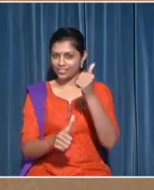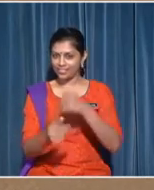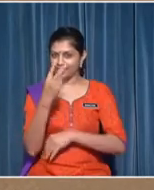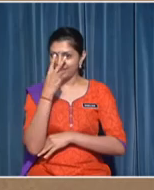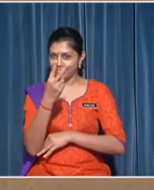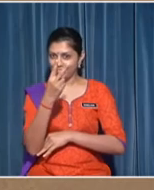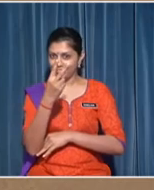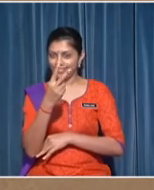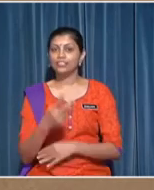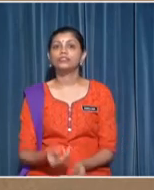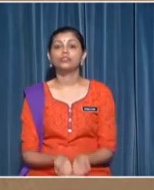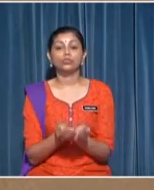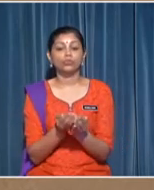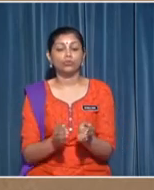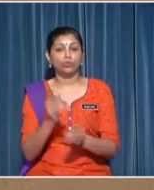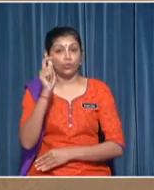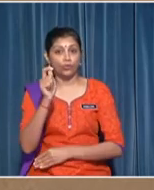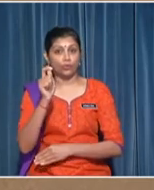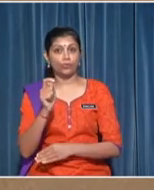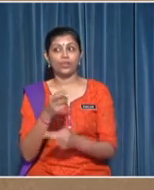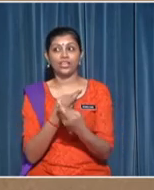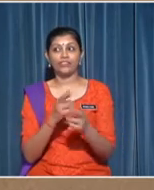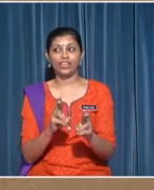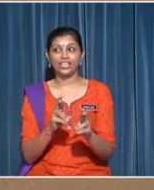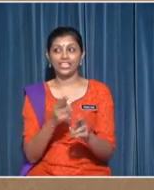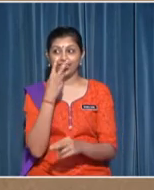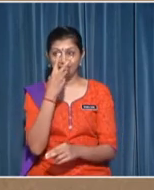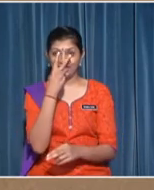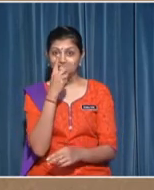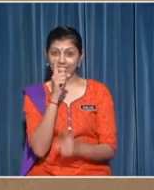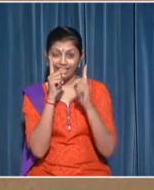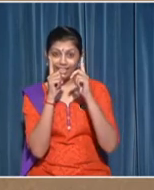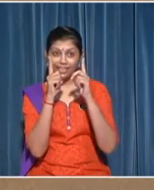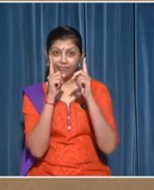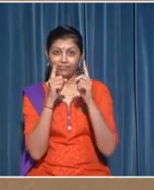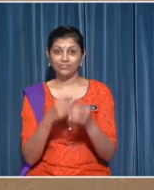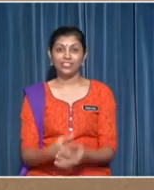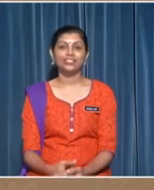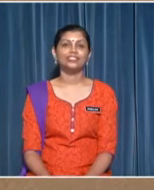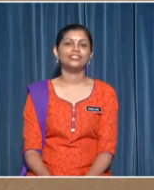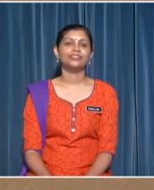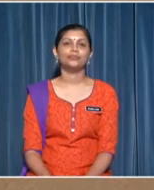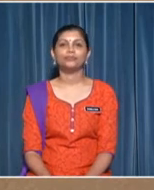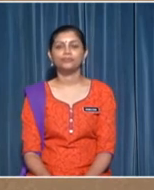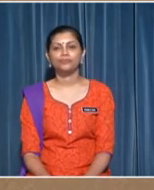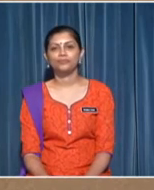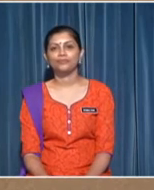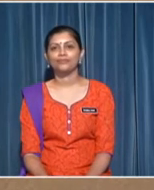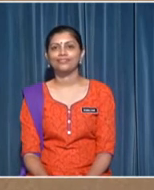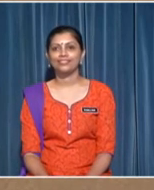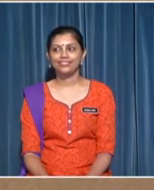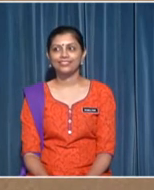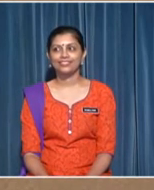get our toilet bowl ready. Now, push the inside of